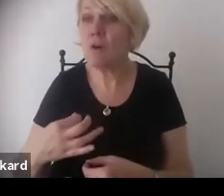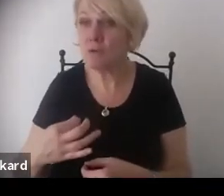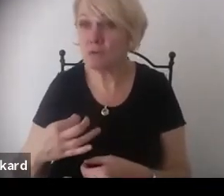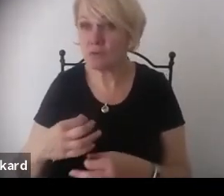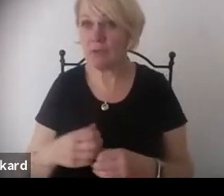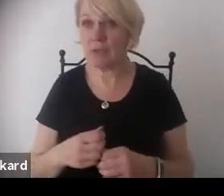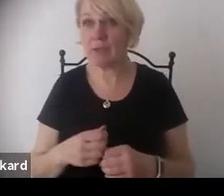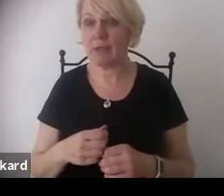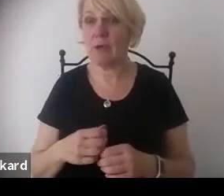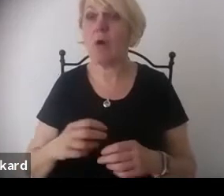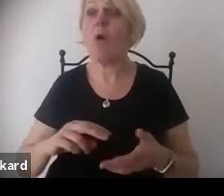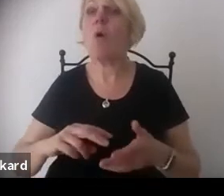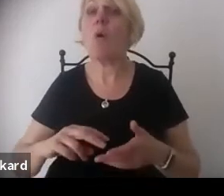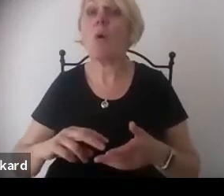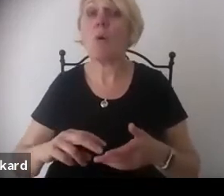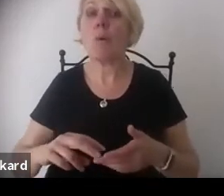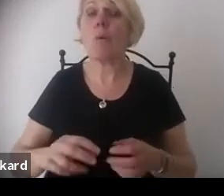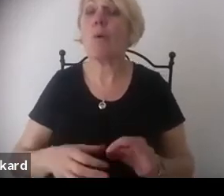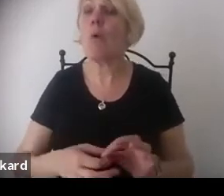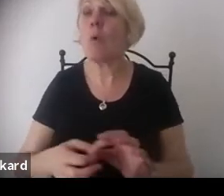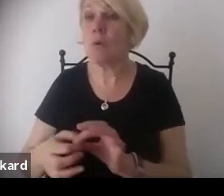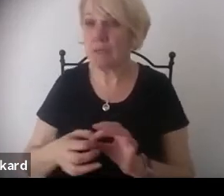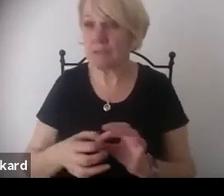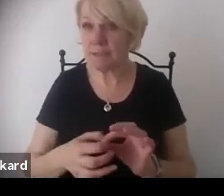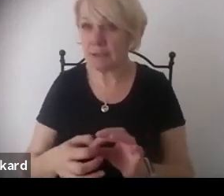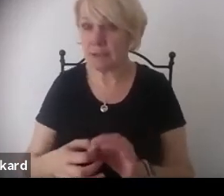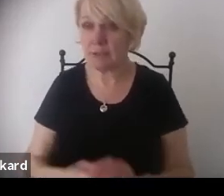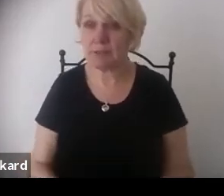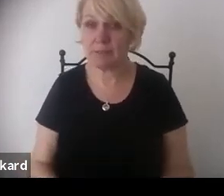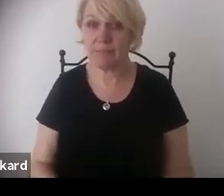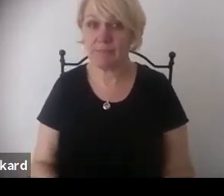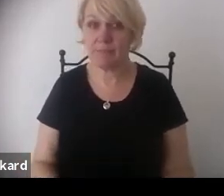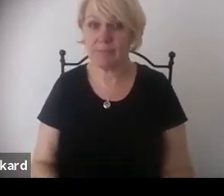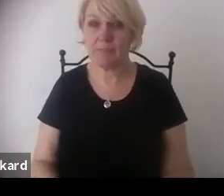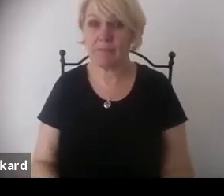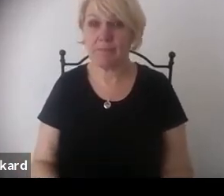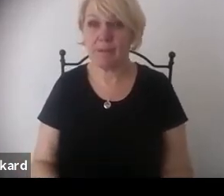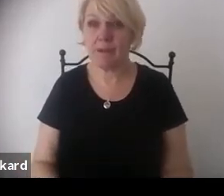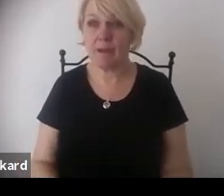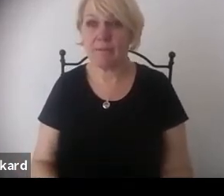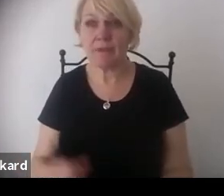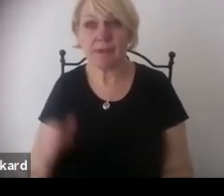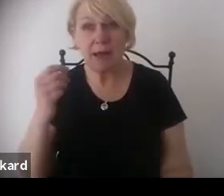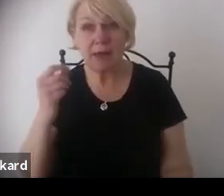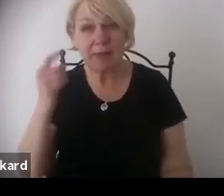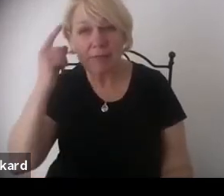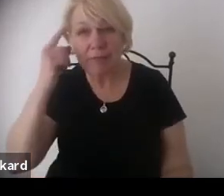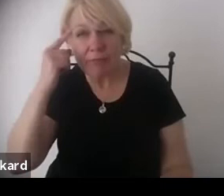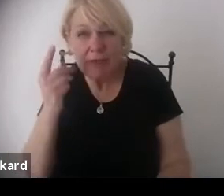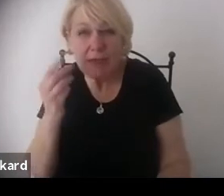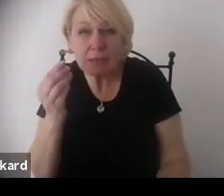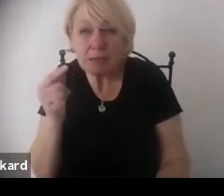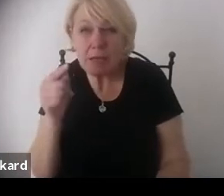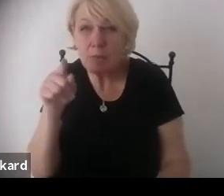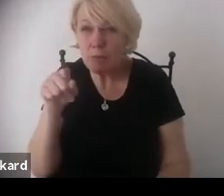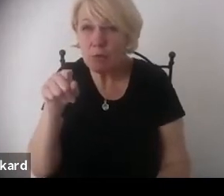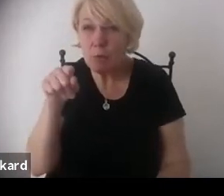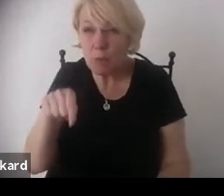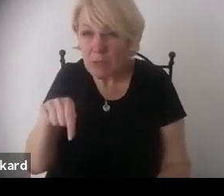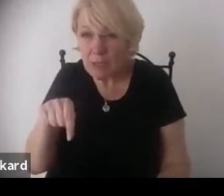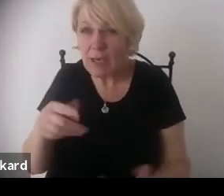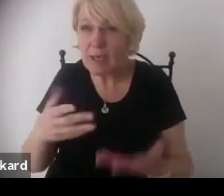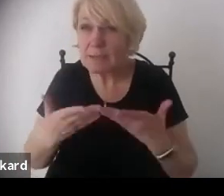on the video probably work with or are part of local community and